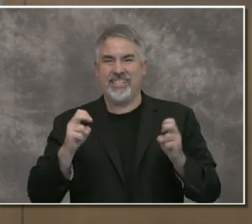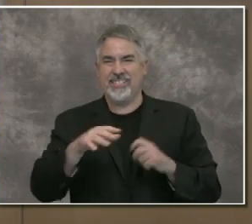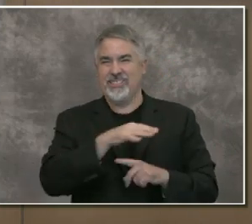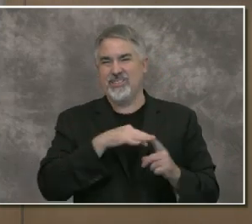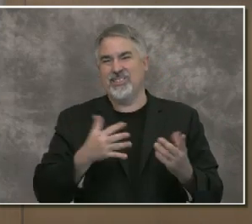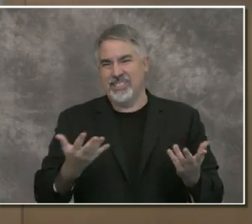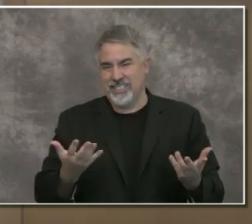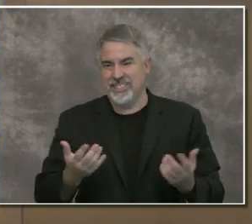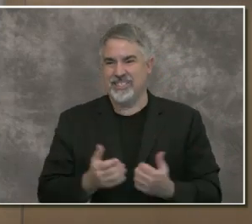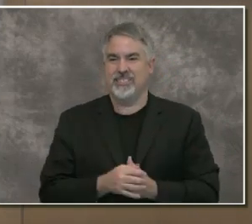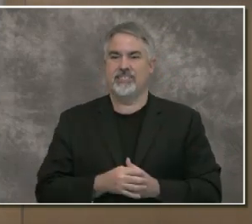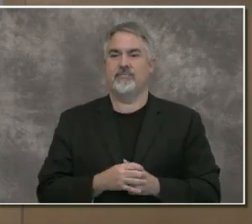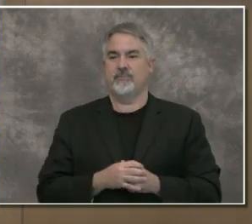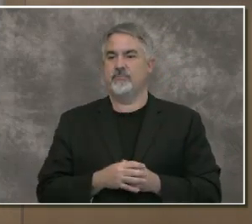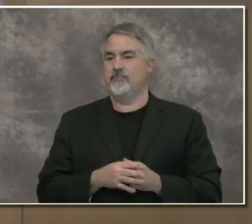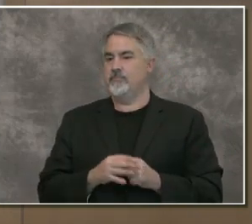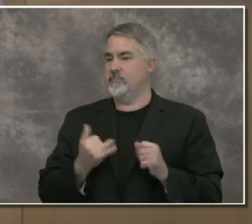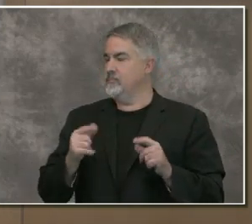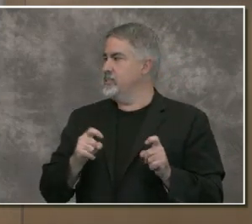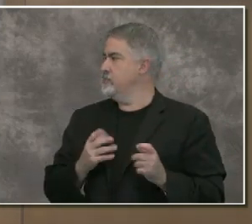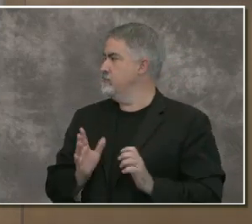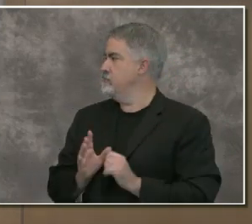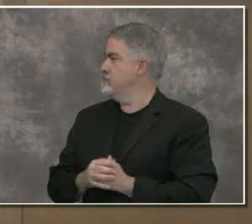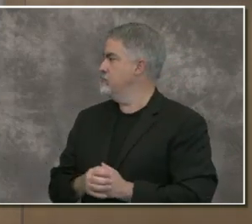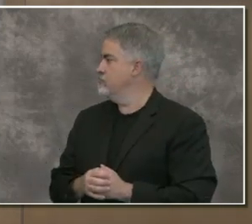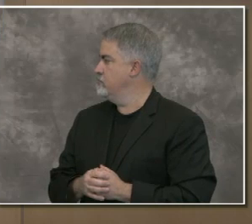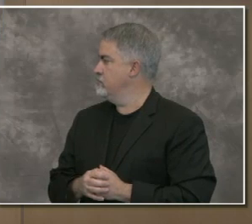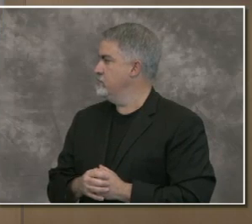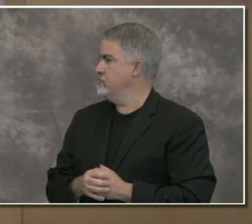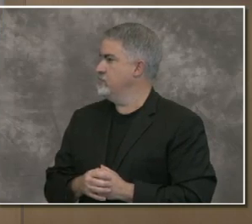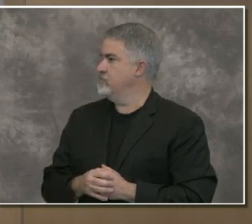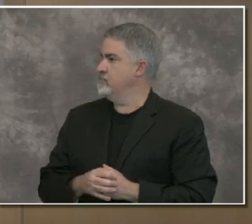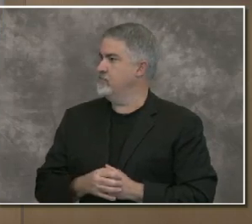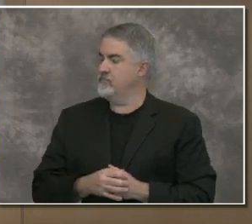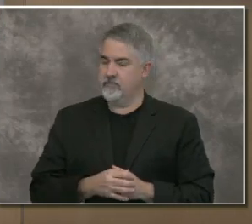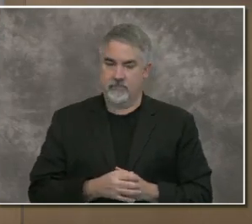way. Thank you, Supervisor Fletcher.